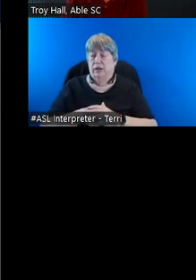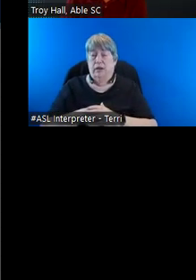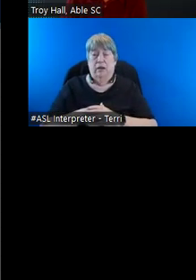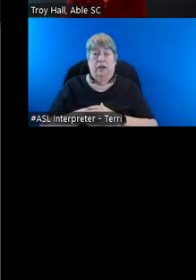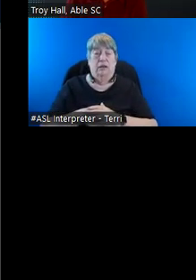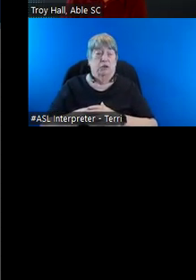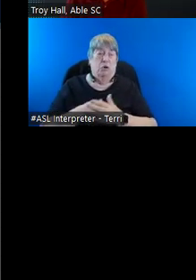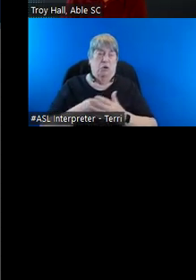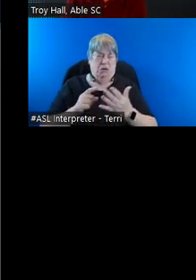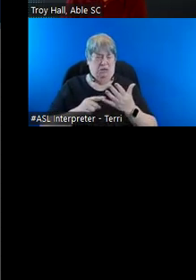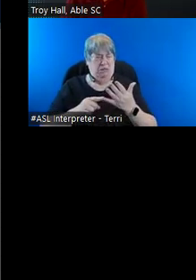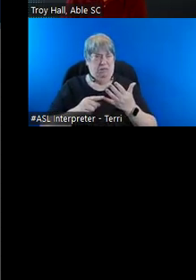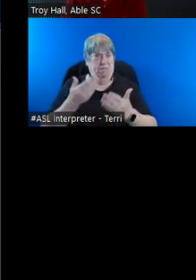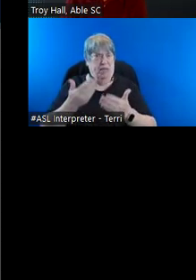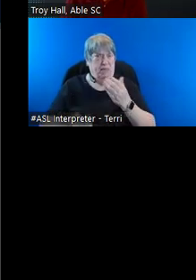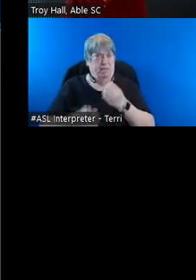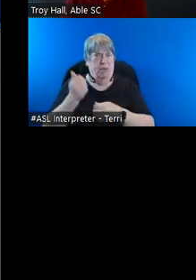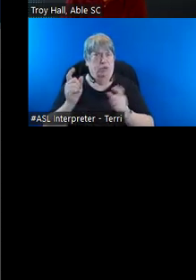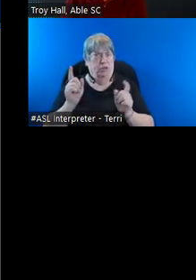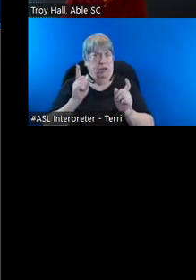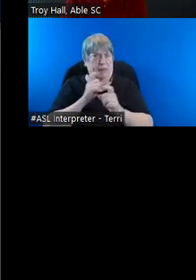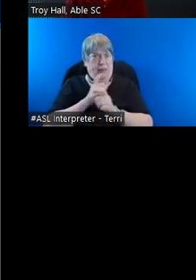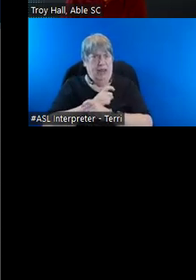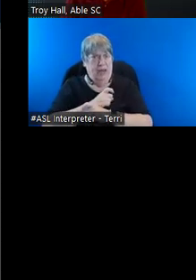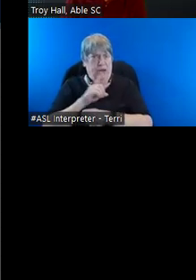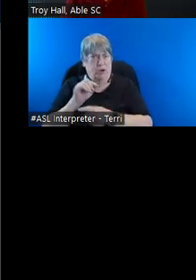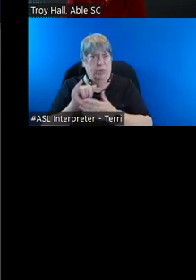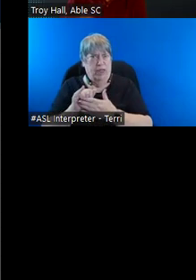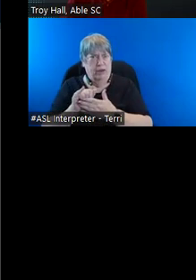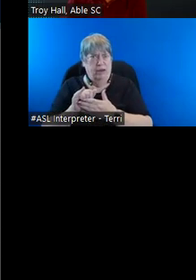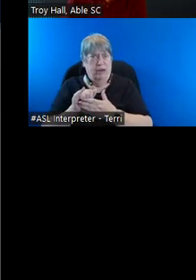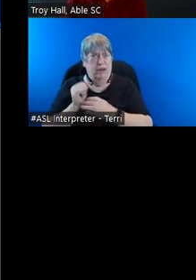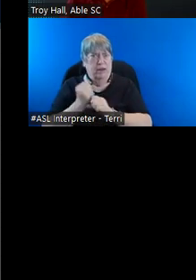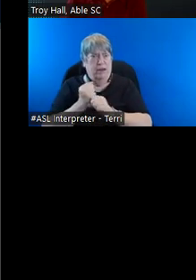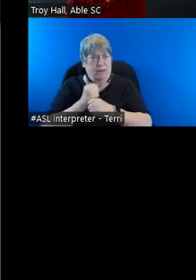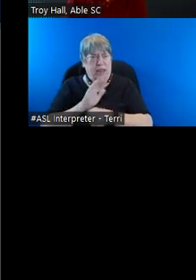most complicated thing to be able to do logistically, is to make your services